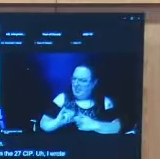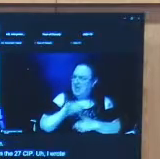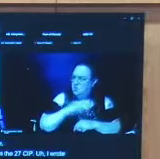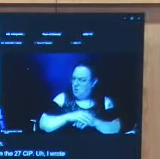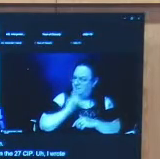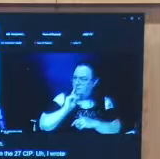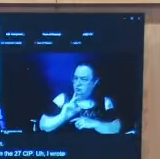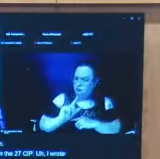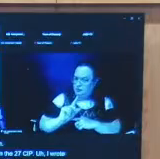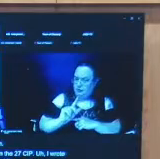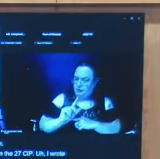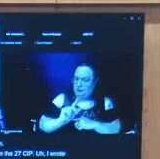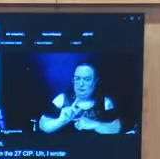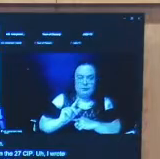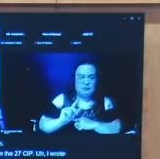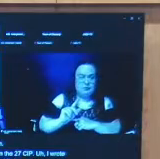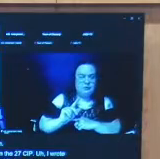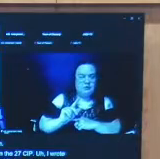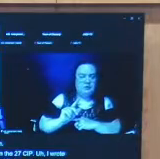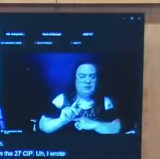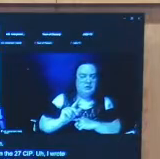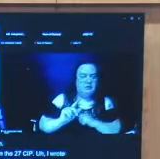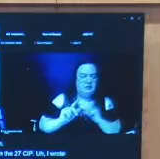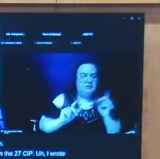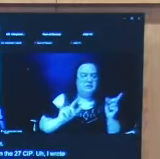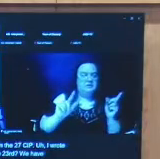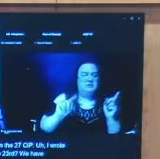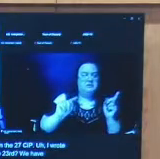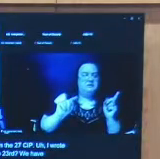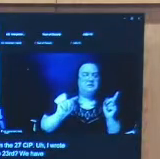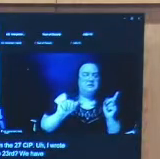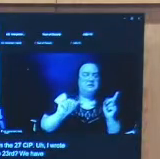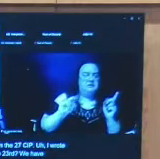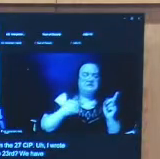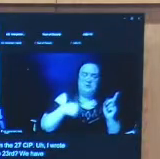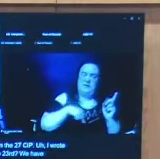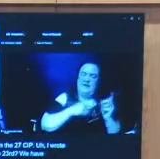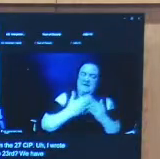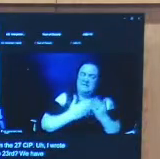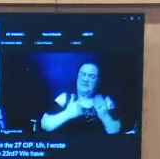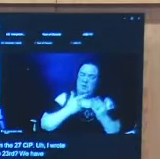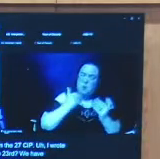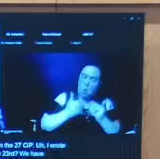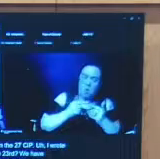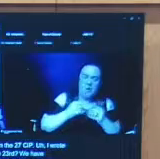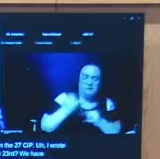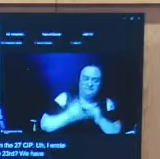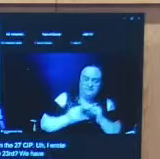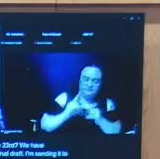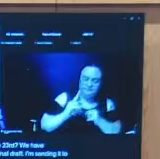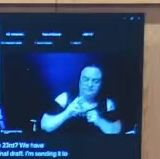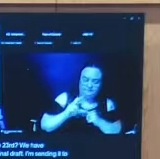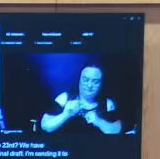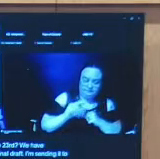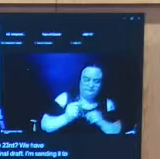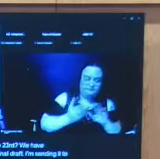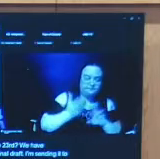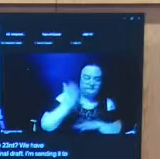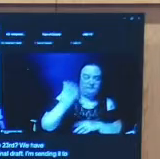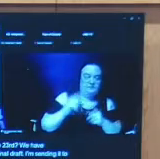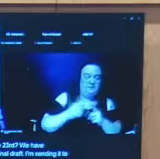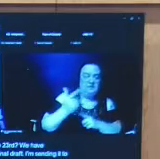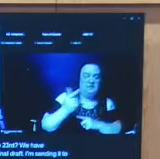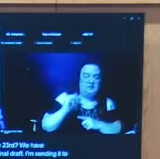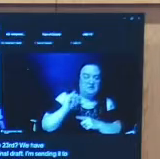23rd? We have something very close to a final draft. I'm sending it to the GIC work group the next couple